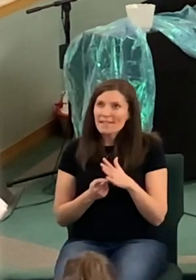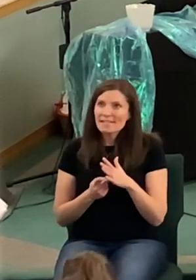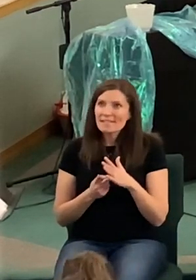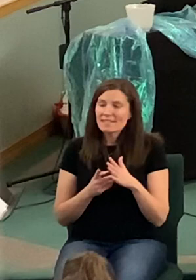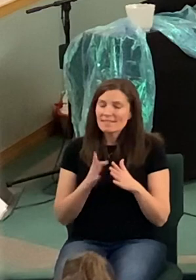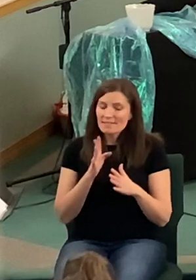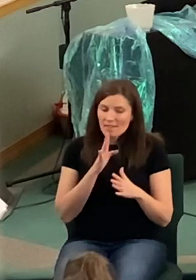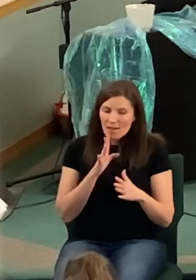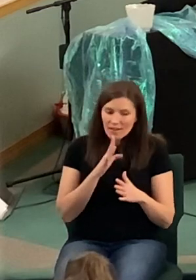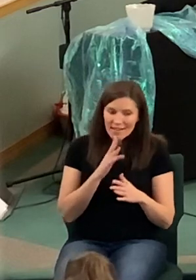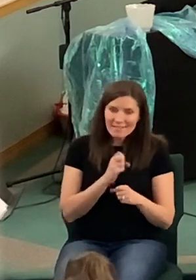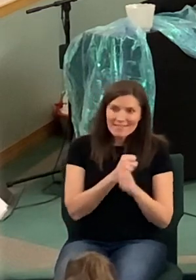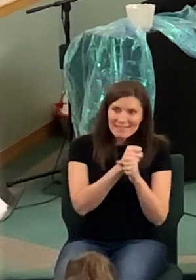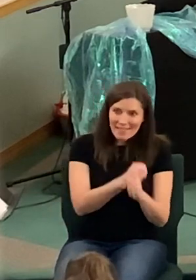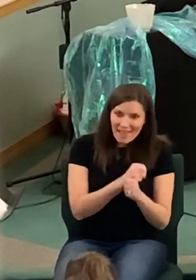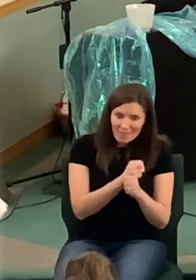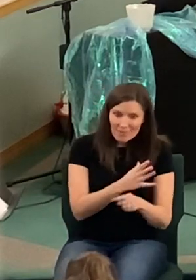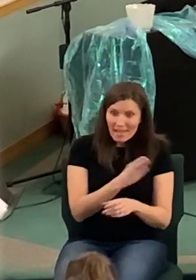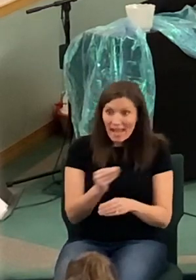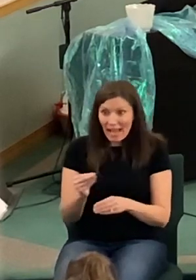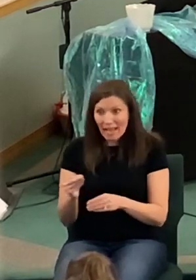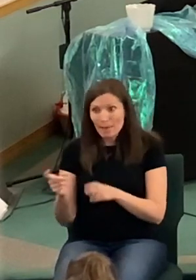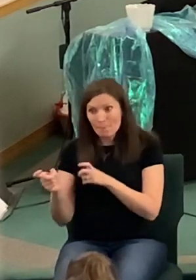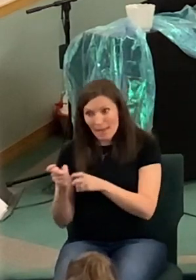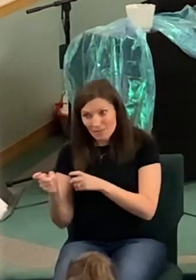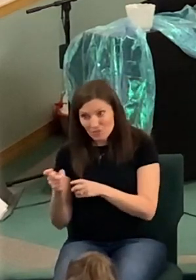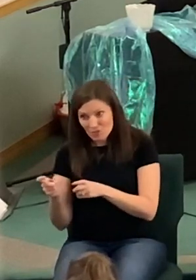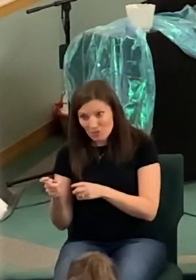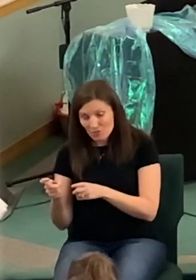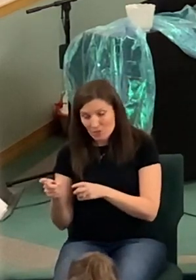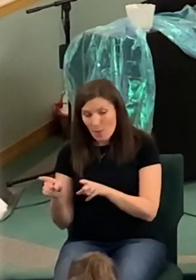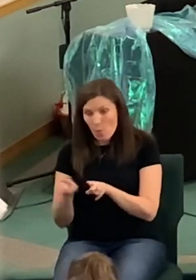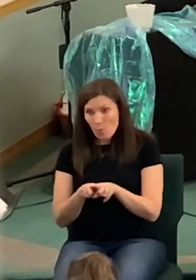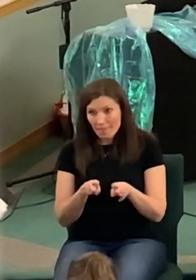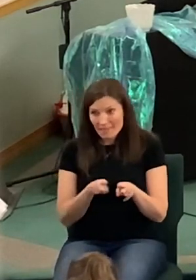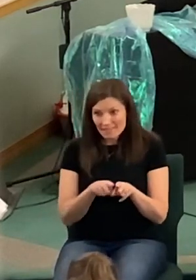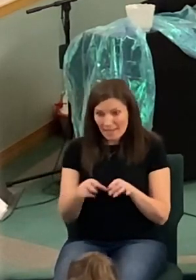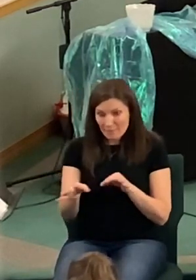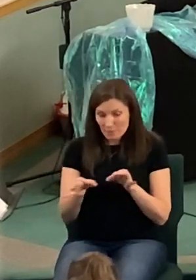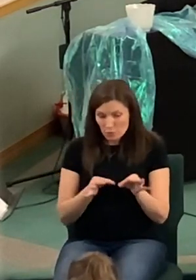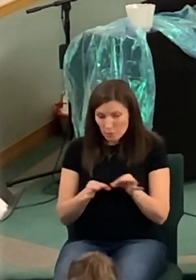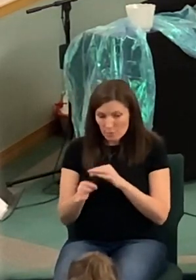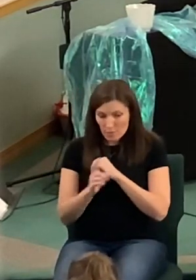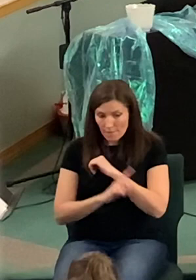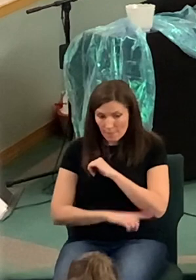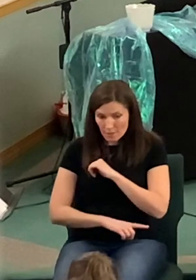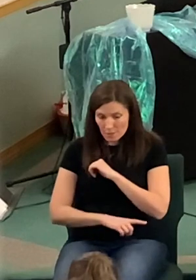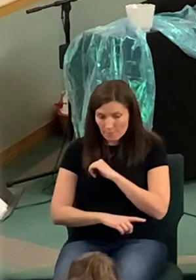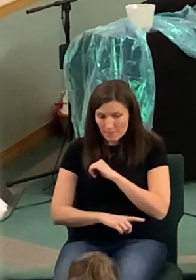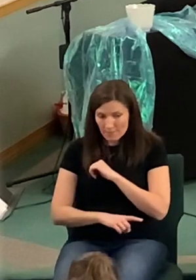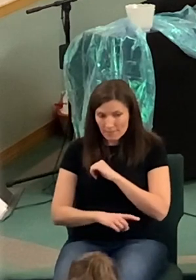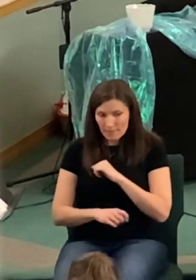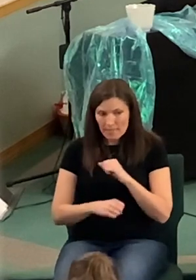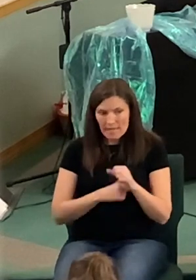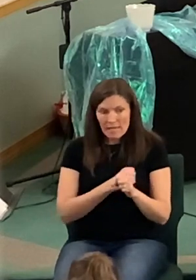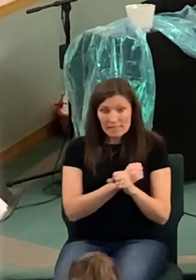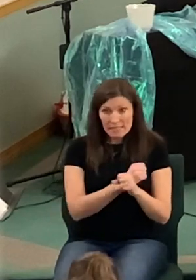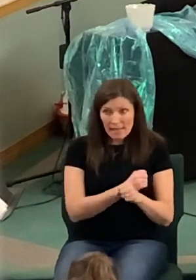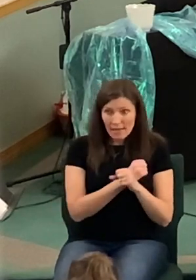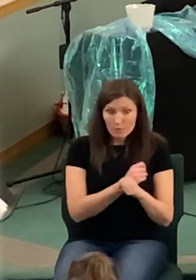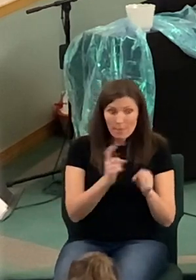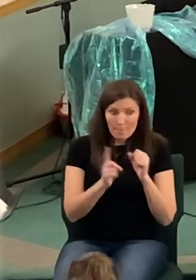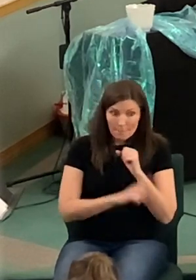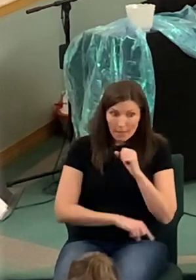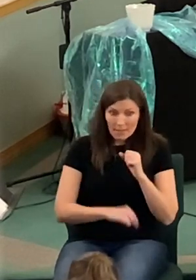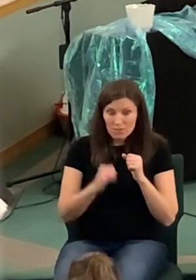both slaves and masters with this description of punishment. That is, slaves will be punished